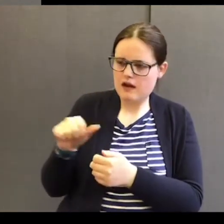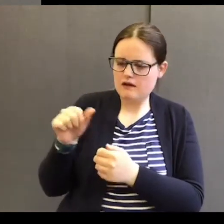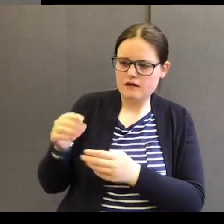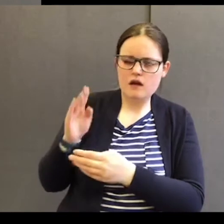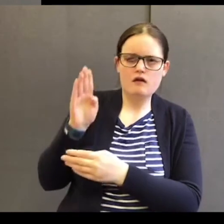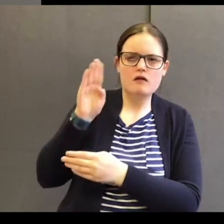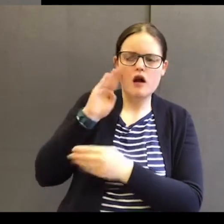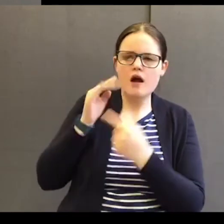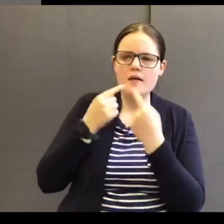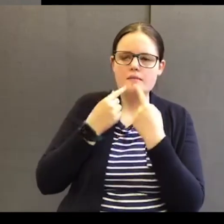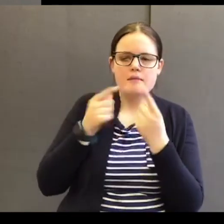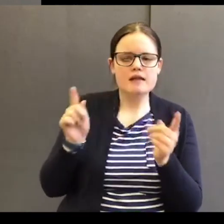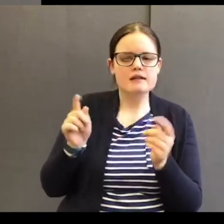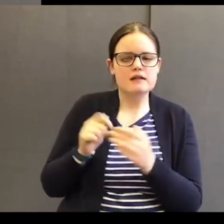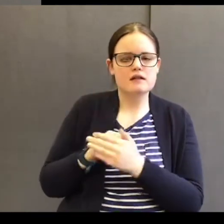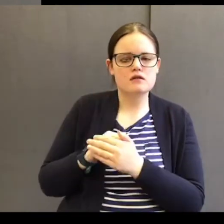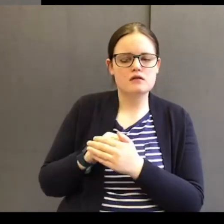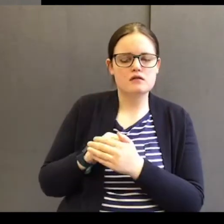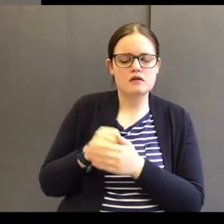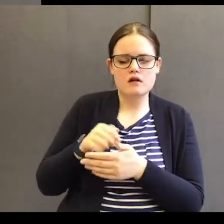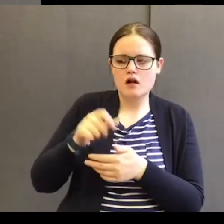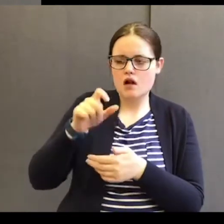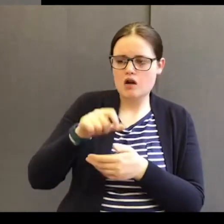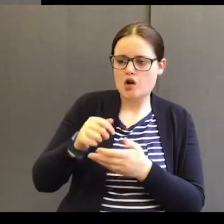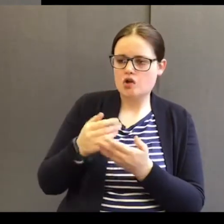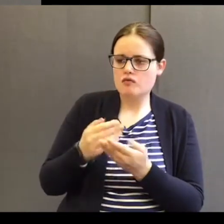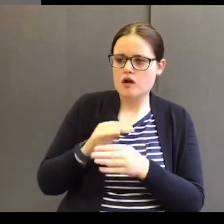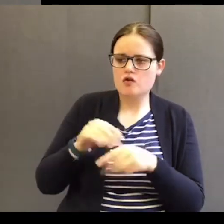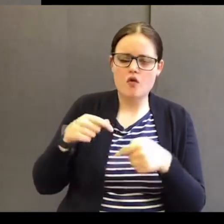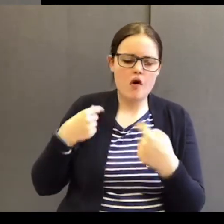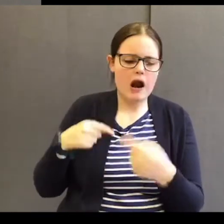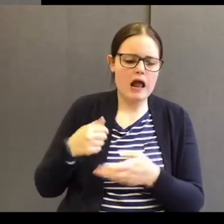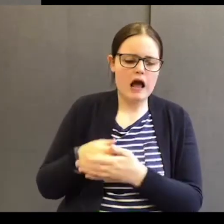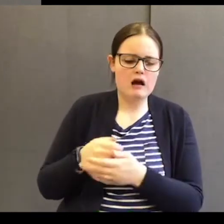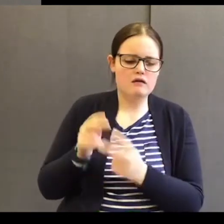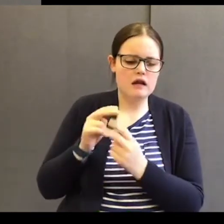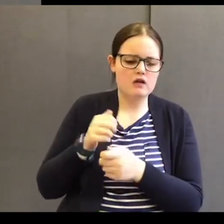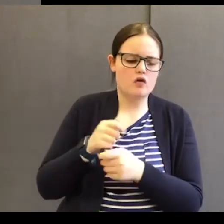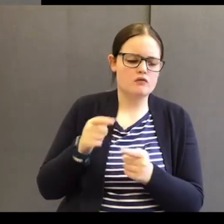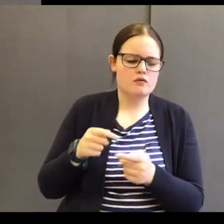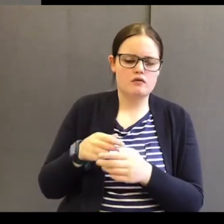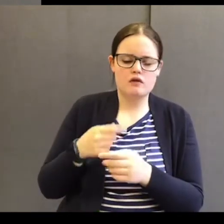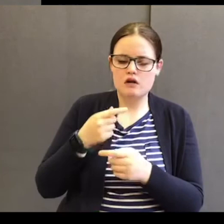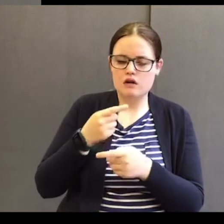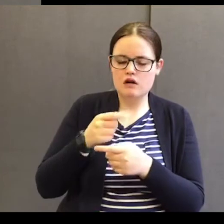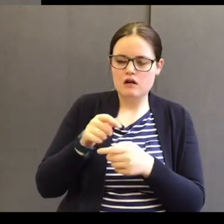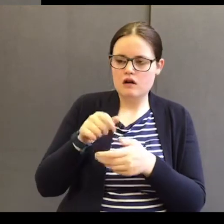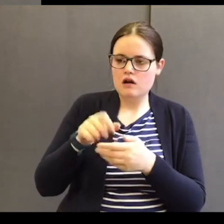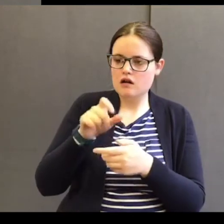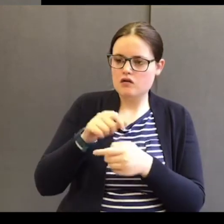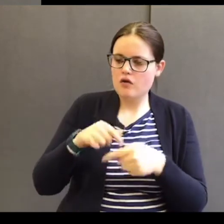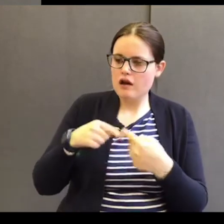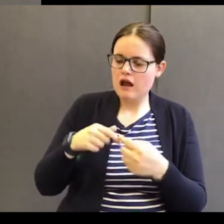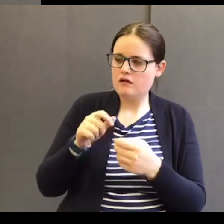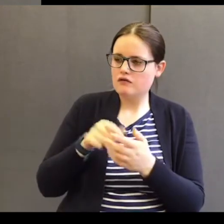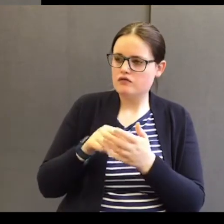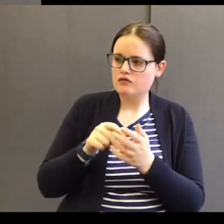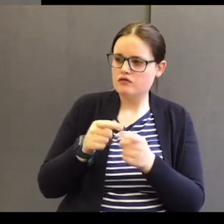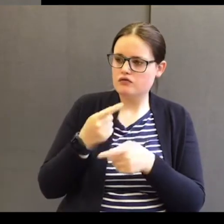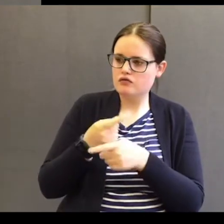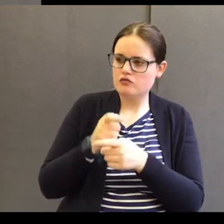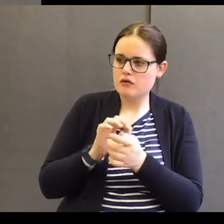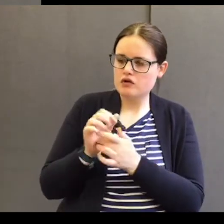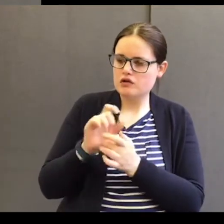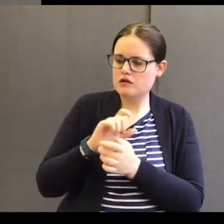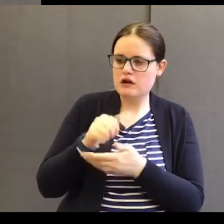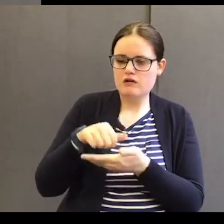invited. Thousands heard his message in countries where it's not allowed to name the name